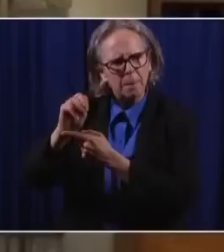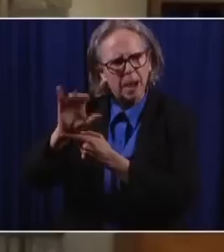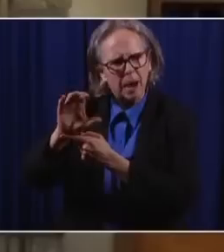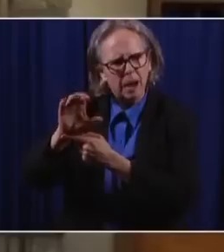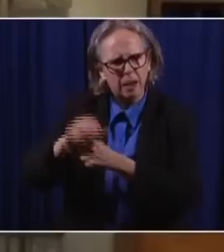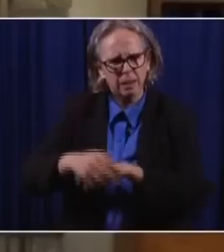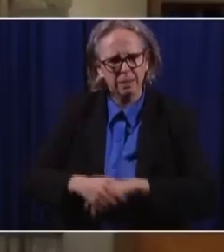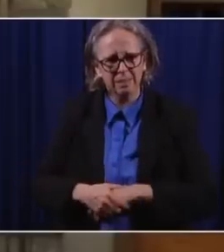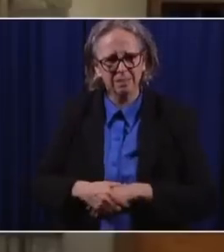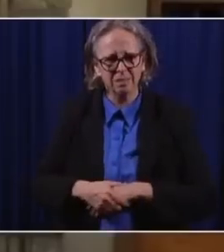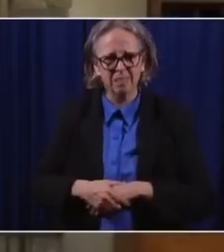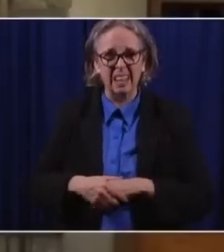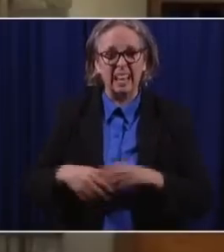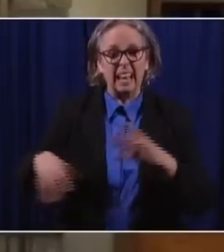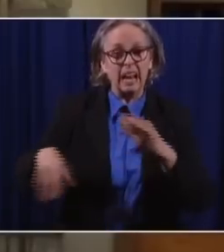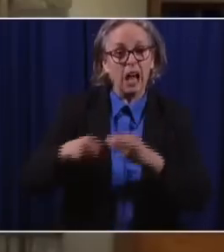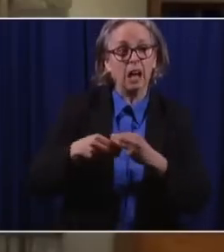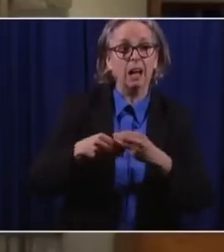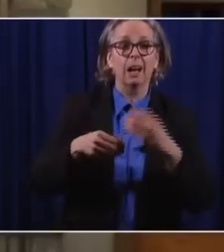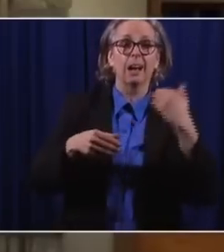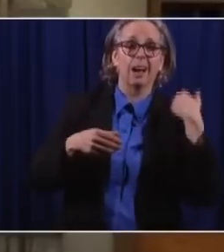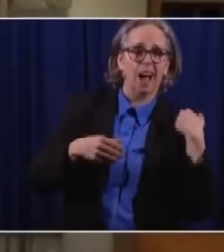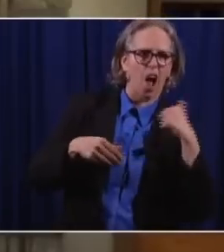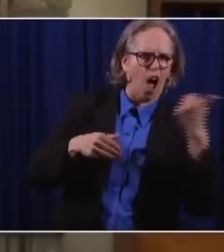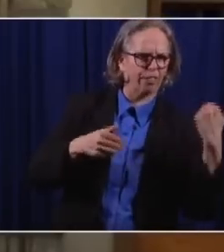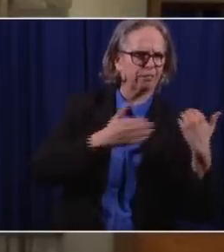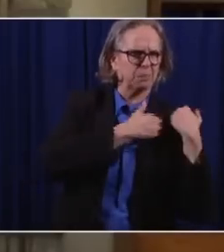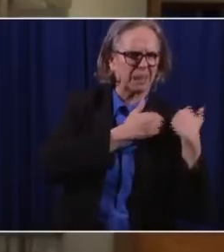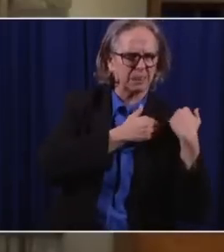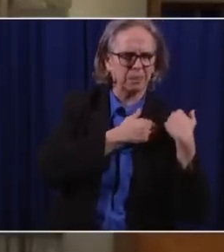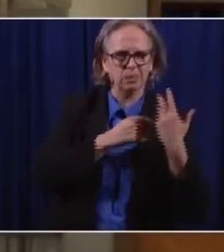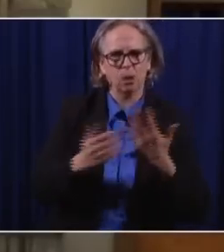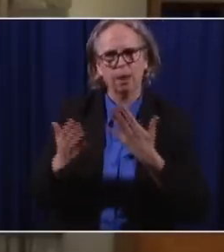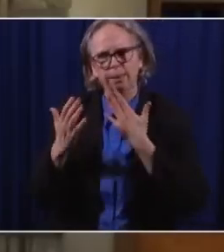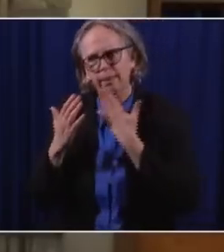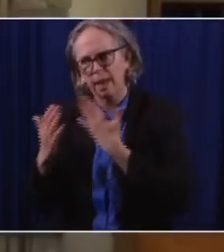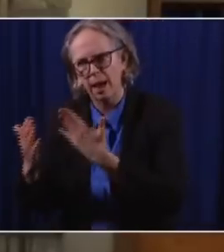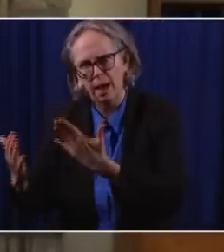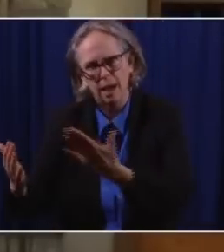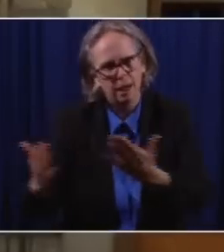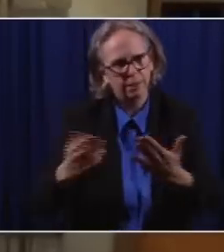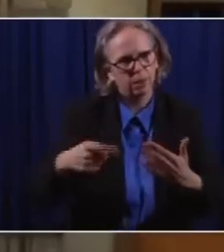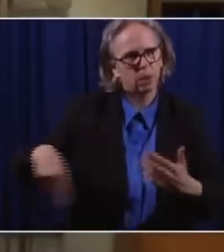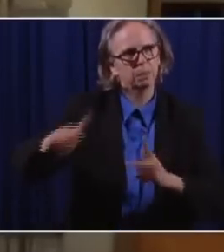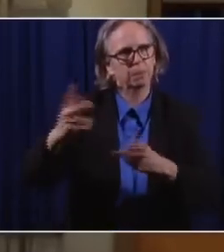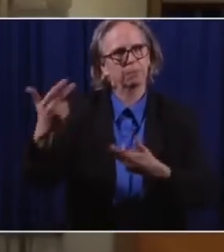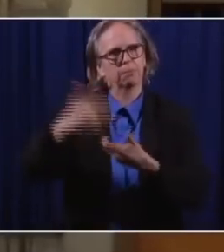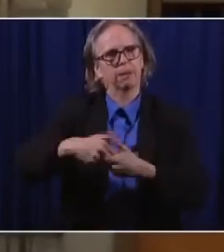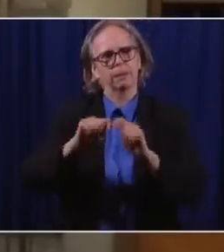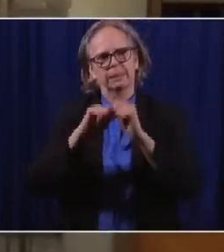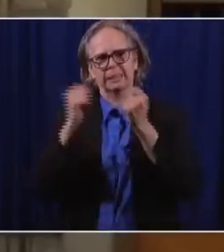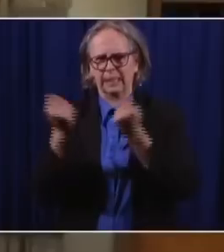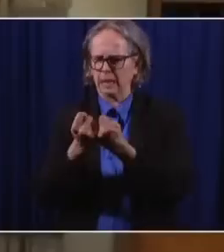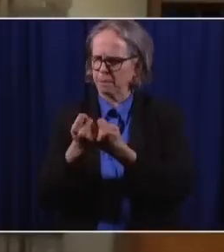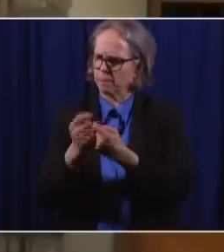job. I thank them for that. This effort will continue. First, let me start